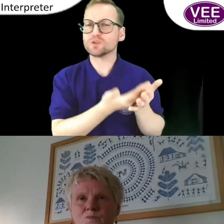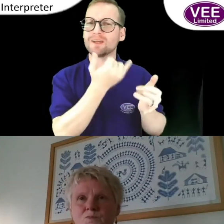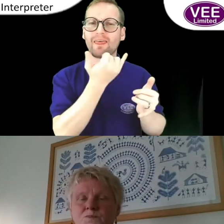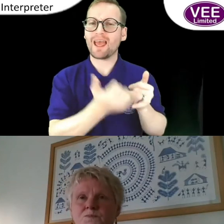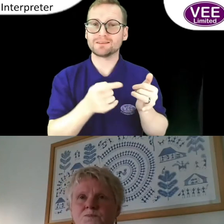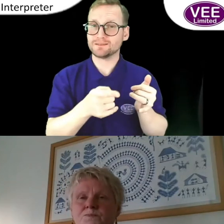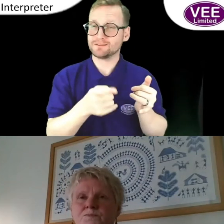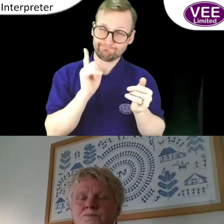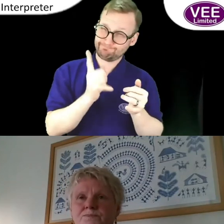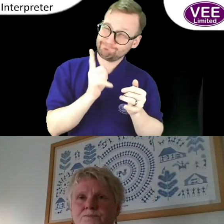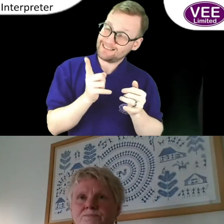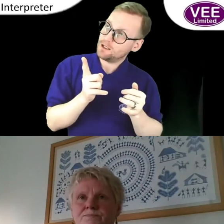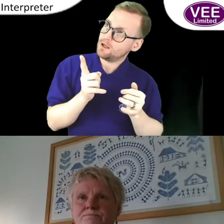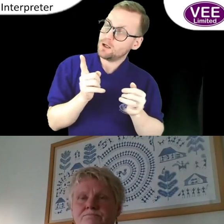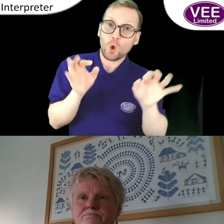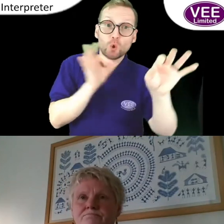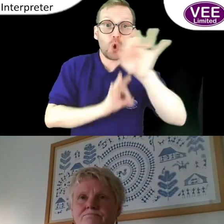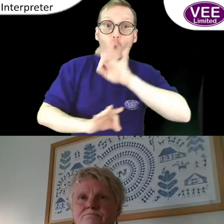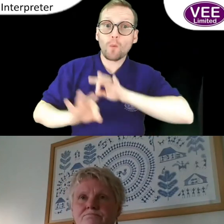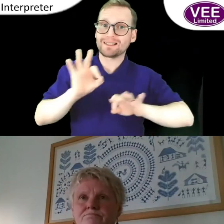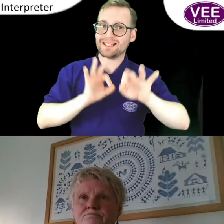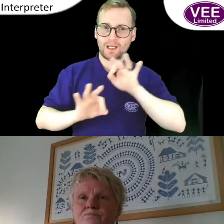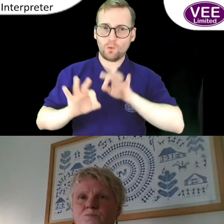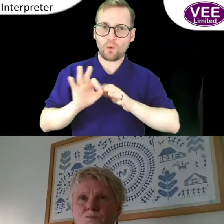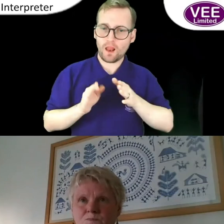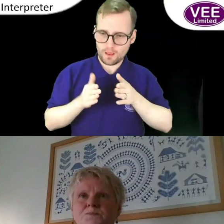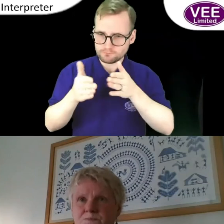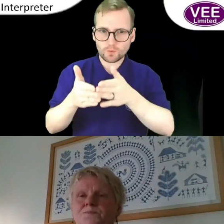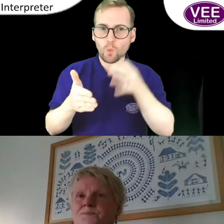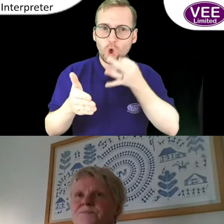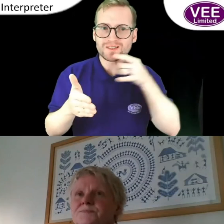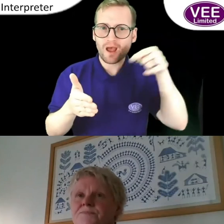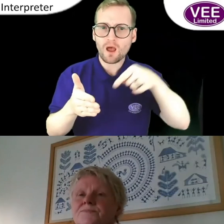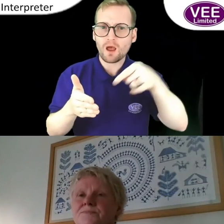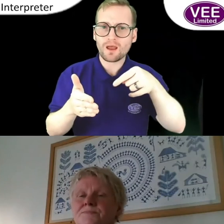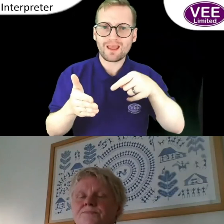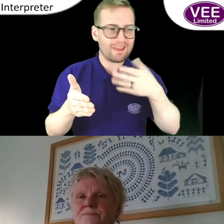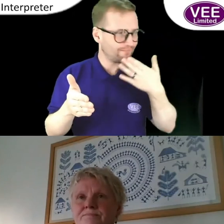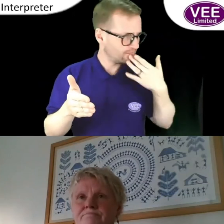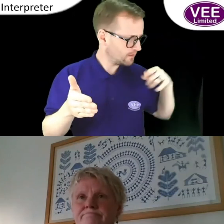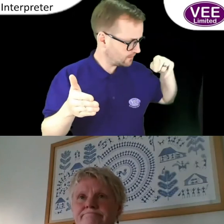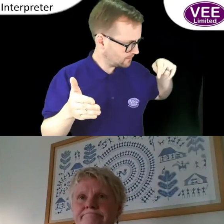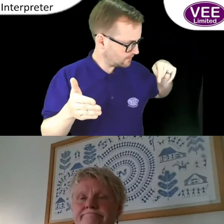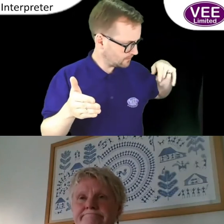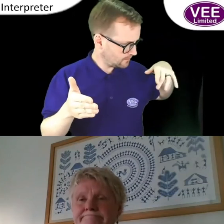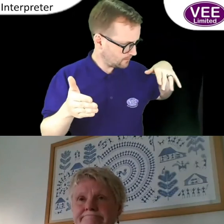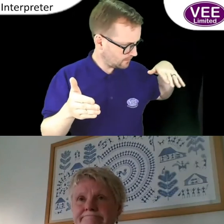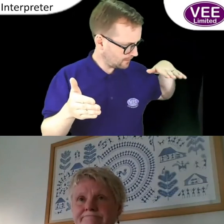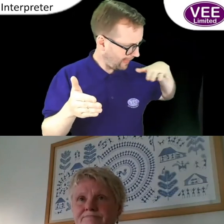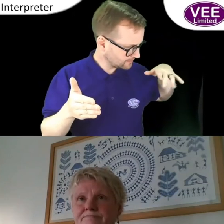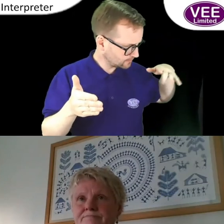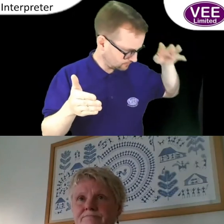definitely nobody will go to the water if they have actually